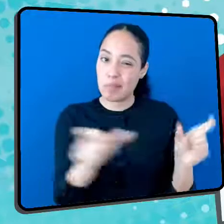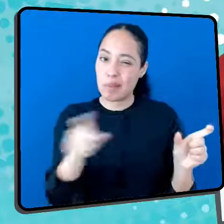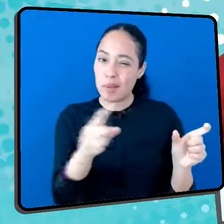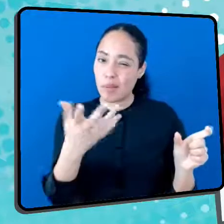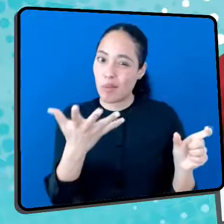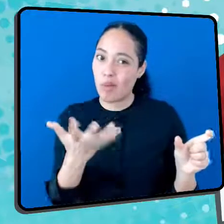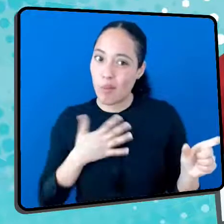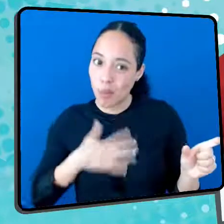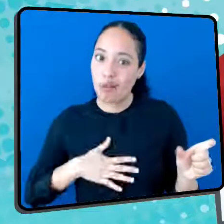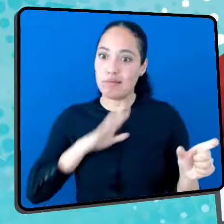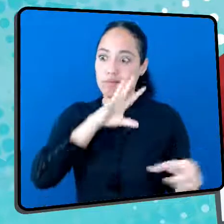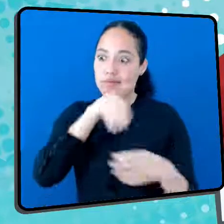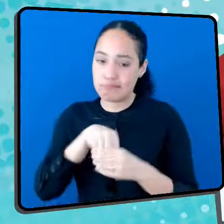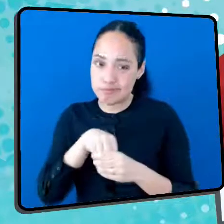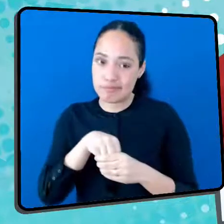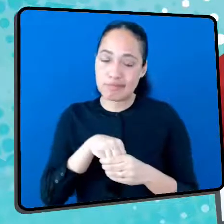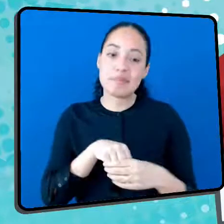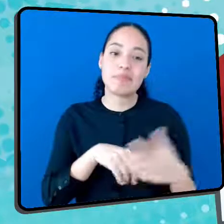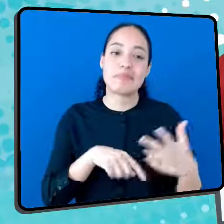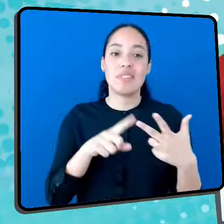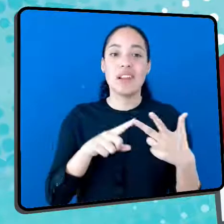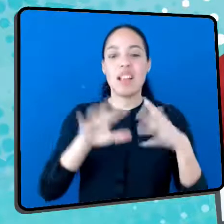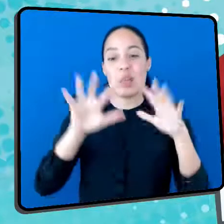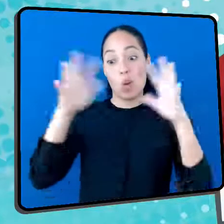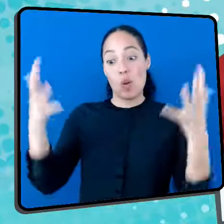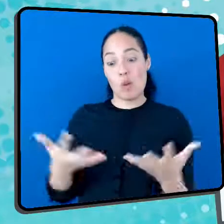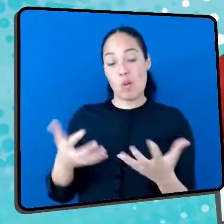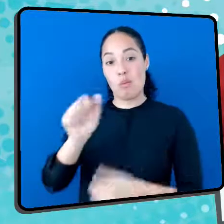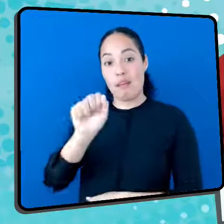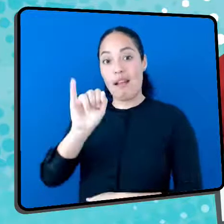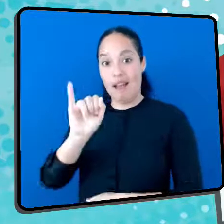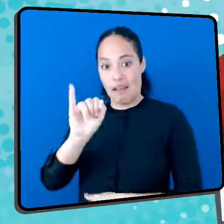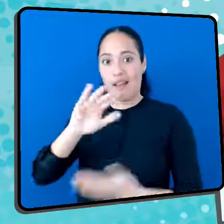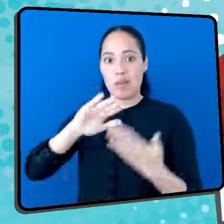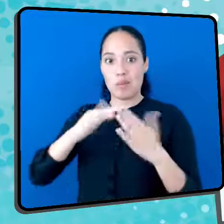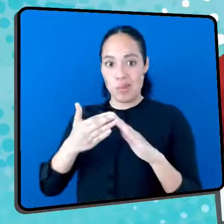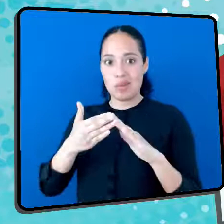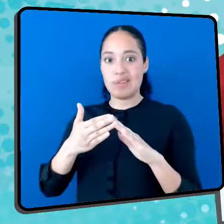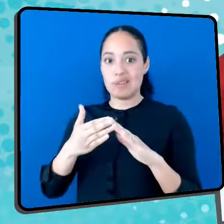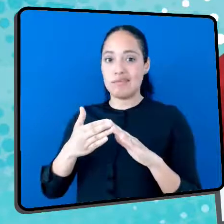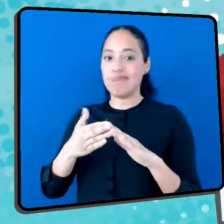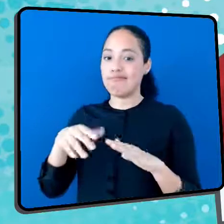three. I think it's pretty useful for those who want to get started in the field. Maybe.